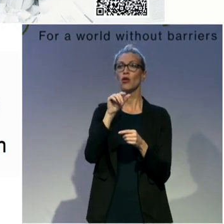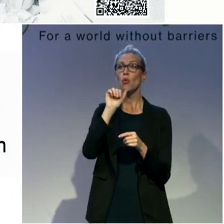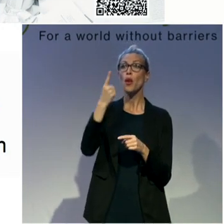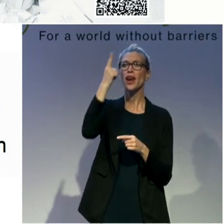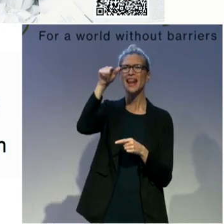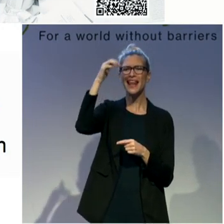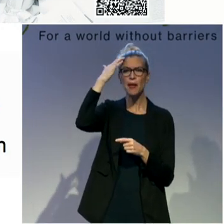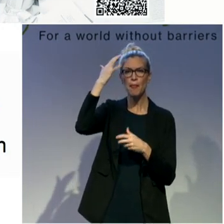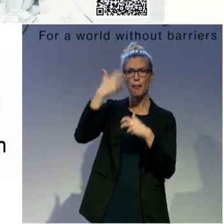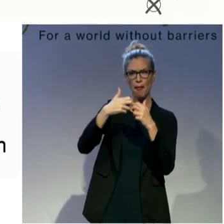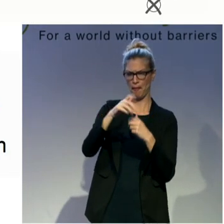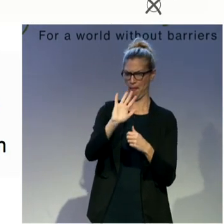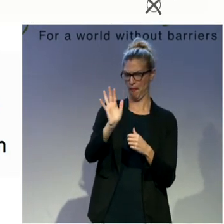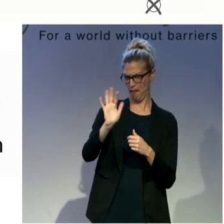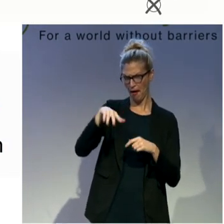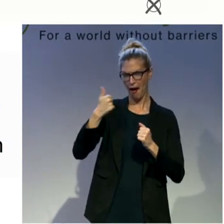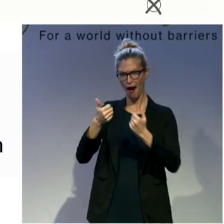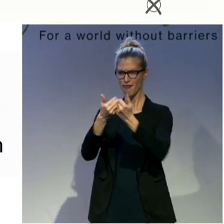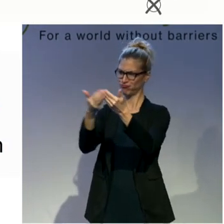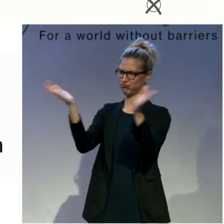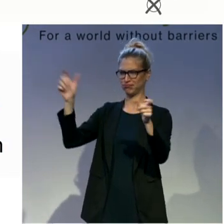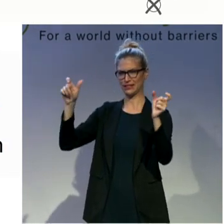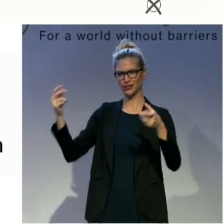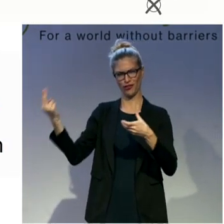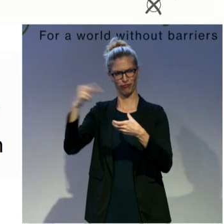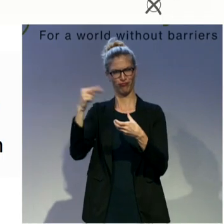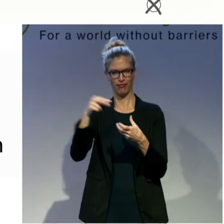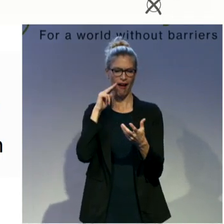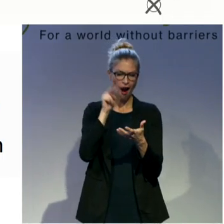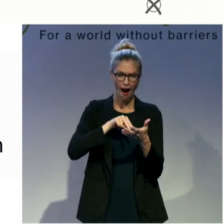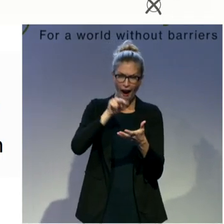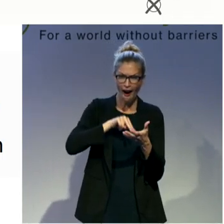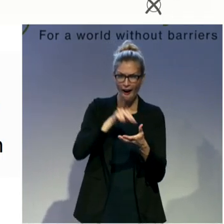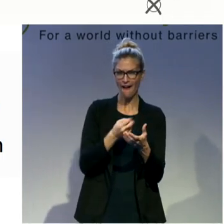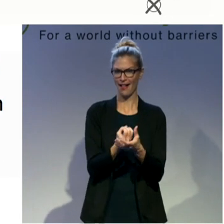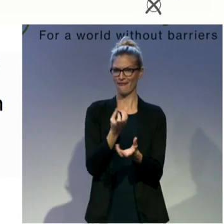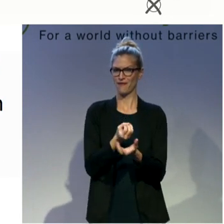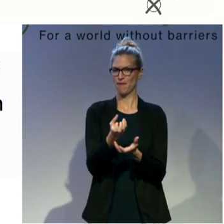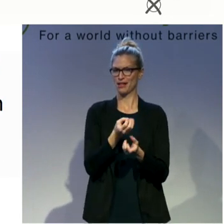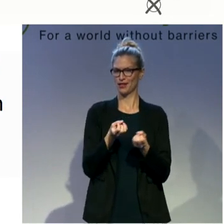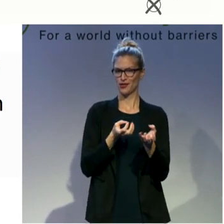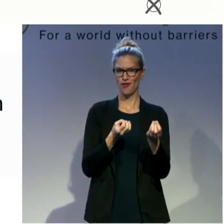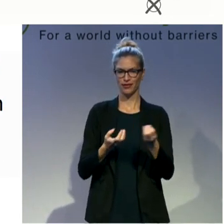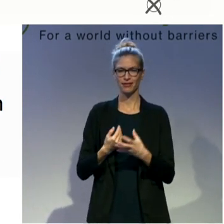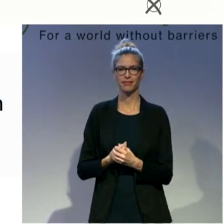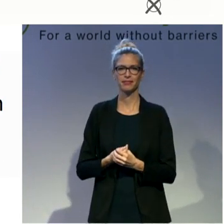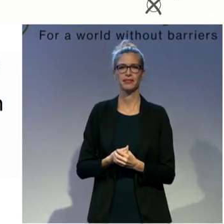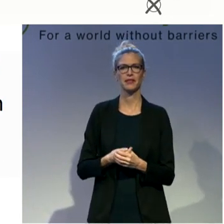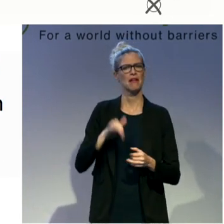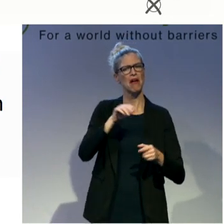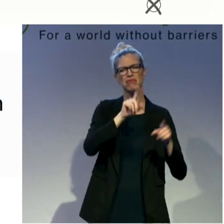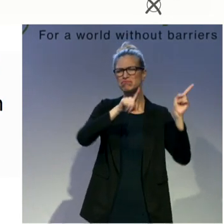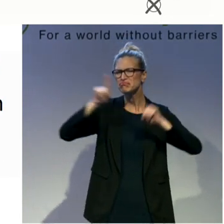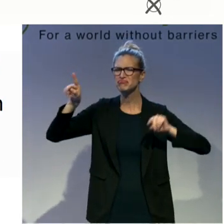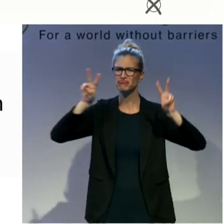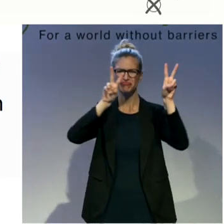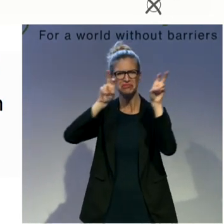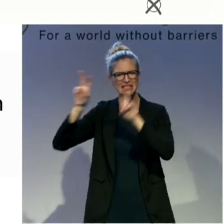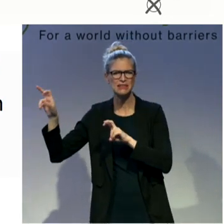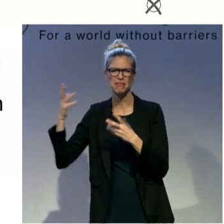But we should go on. Every topic and every lobbying interest should be translated into